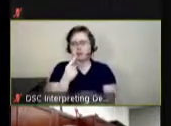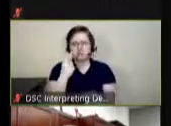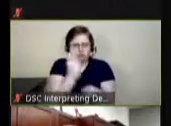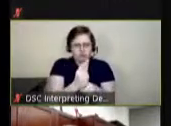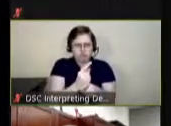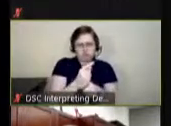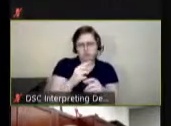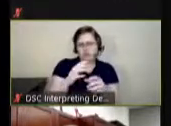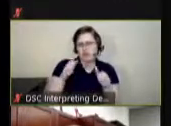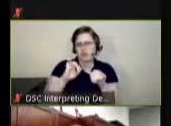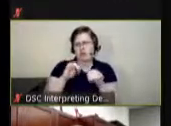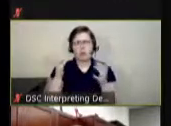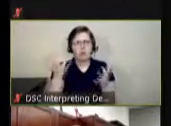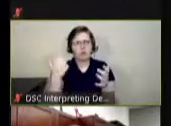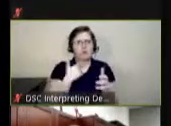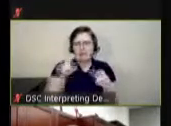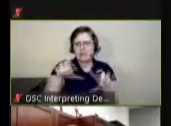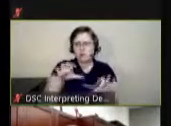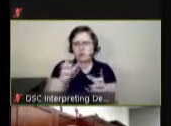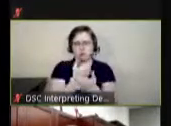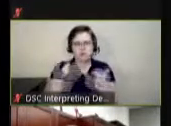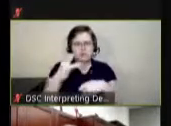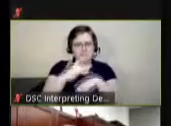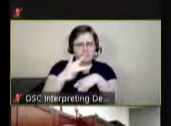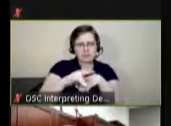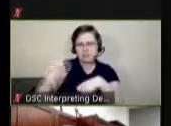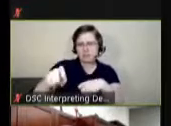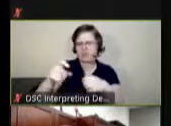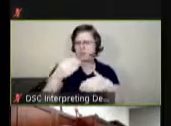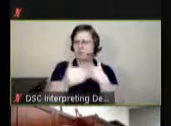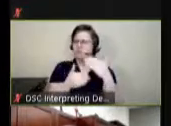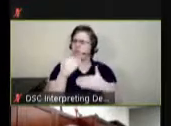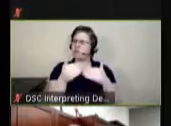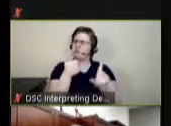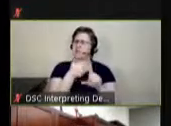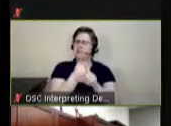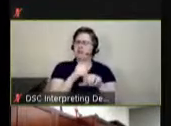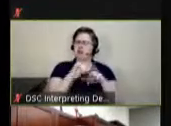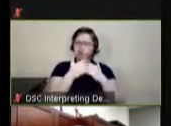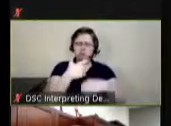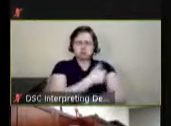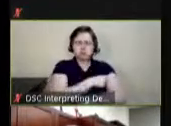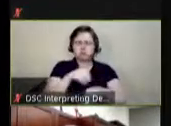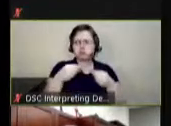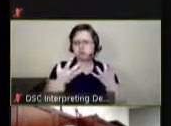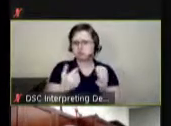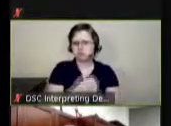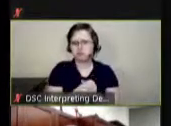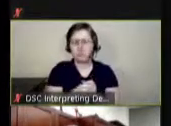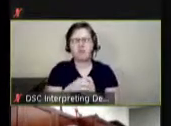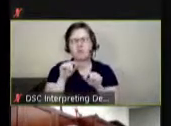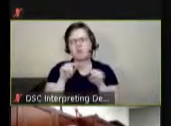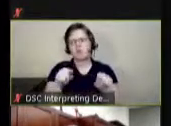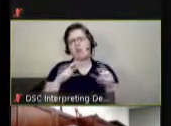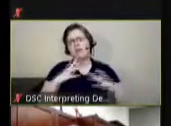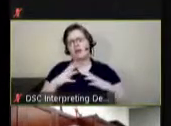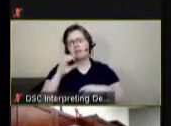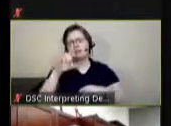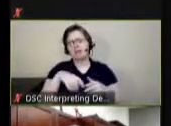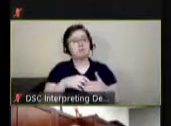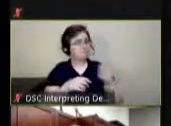of what we need to do, the resources, and just the process itself. So again, that was during the holiday period. Next